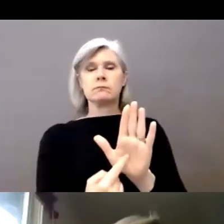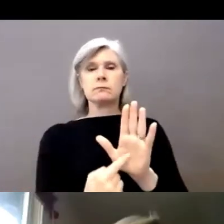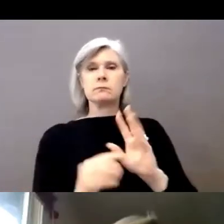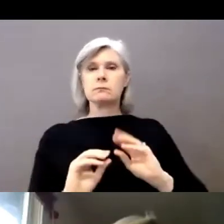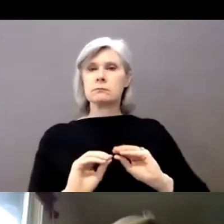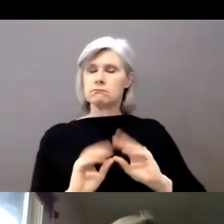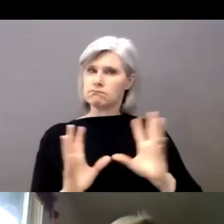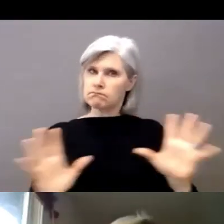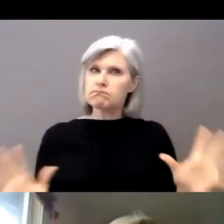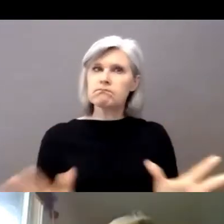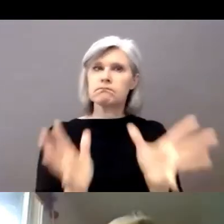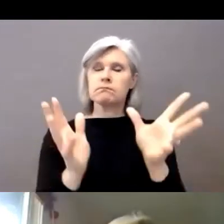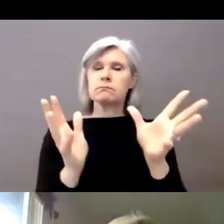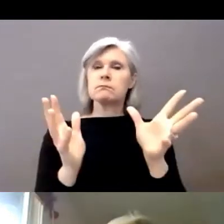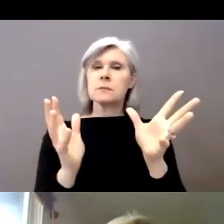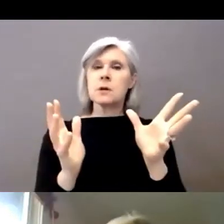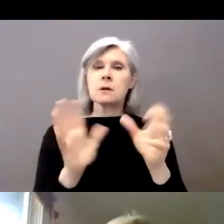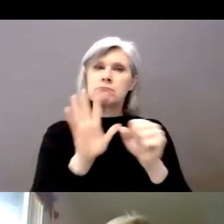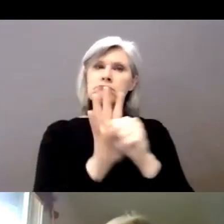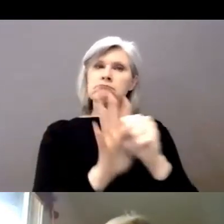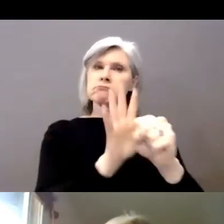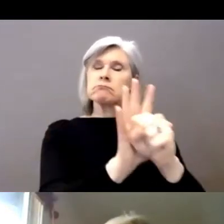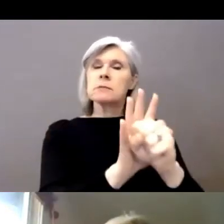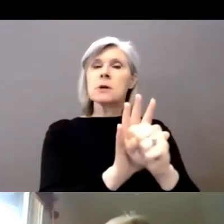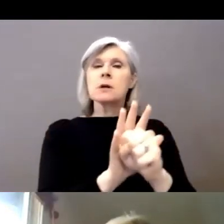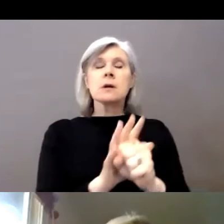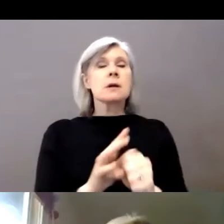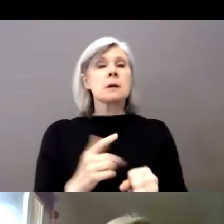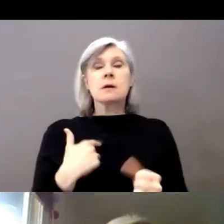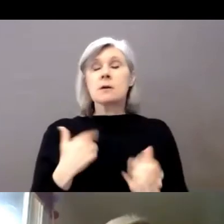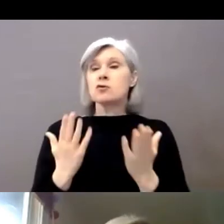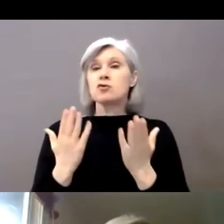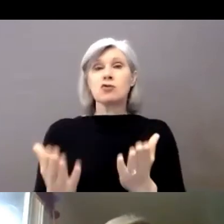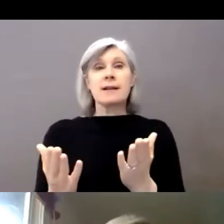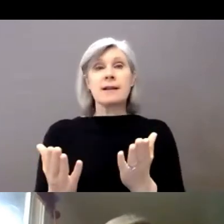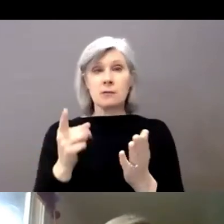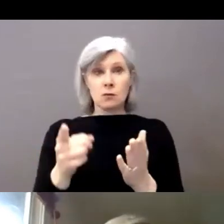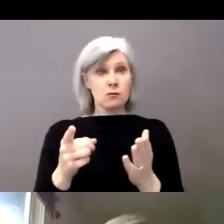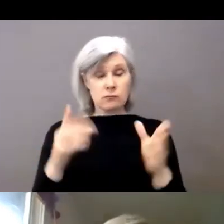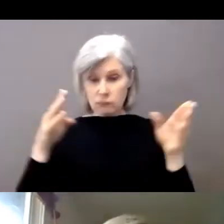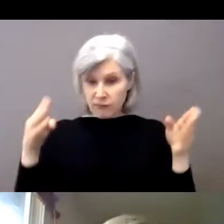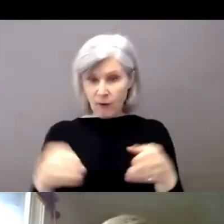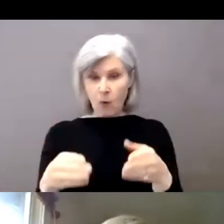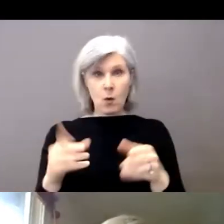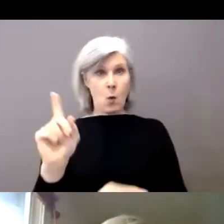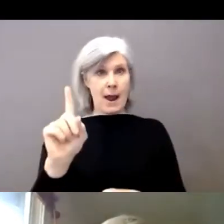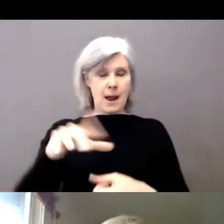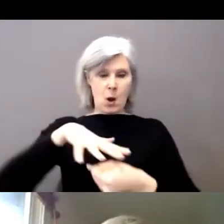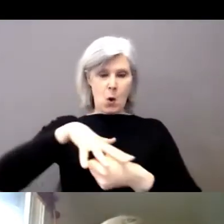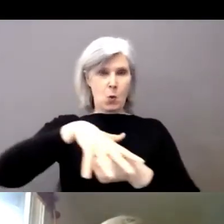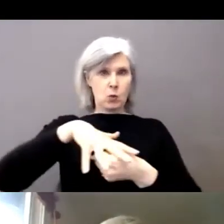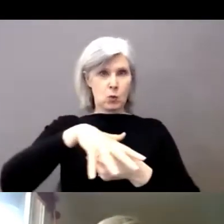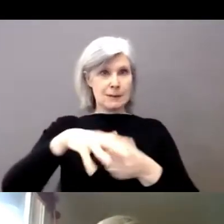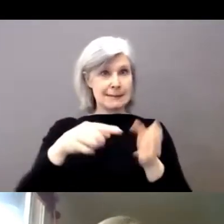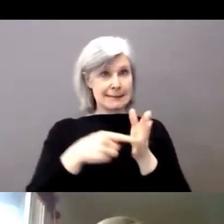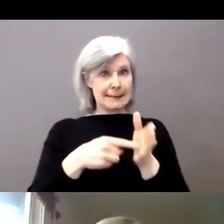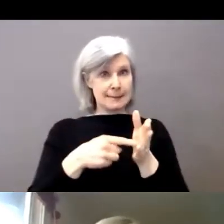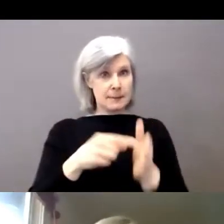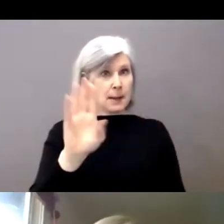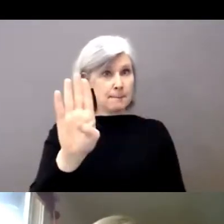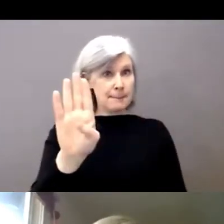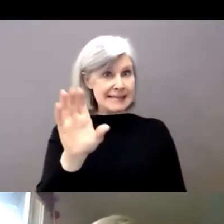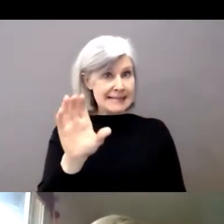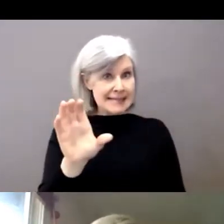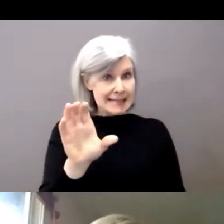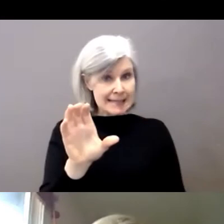to have conversations locally. We started in BC with a group of older persons about what's important and what does rights mean to them, and